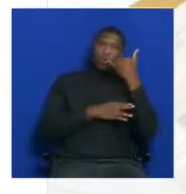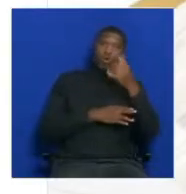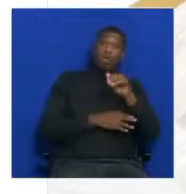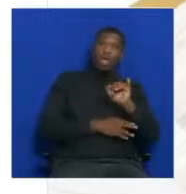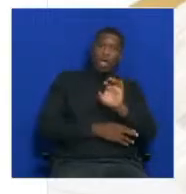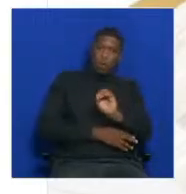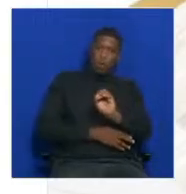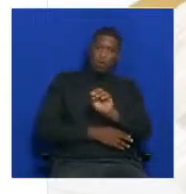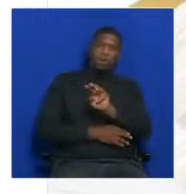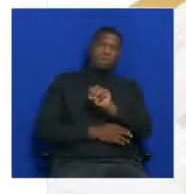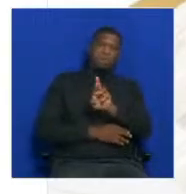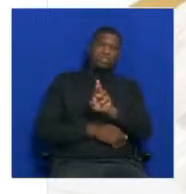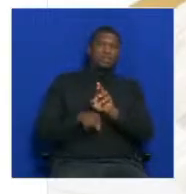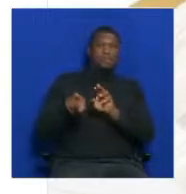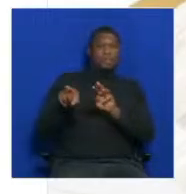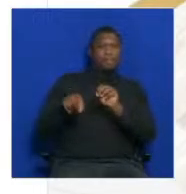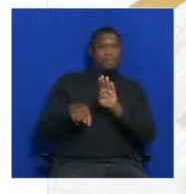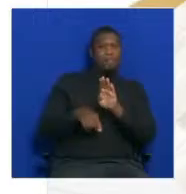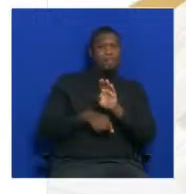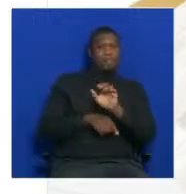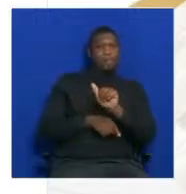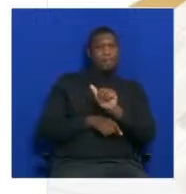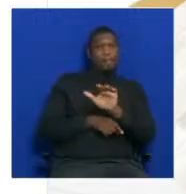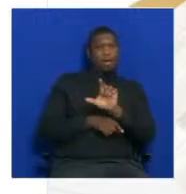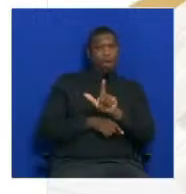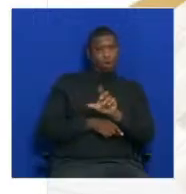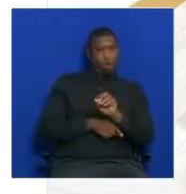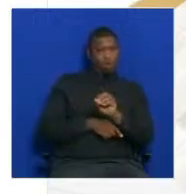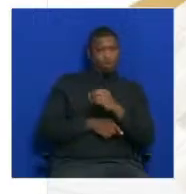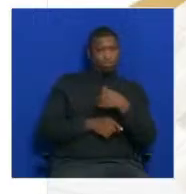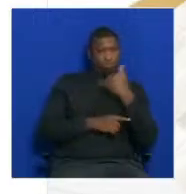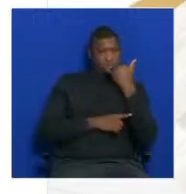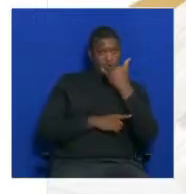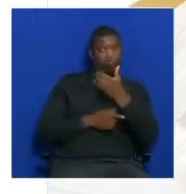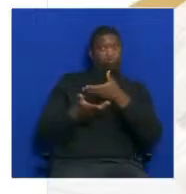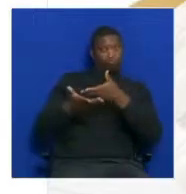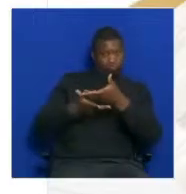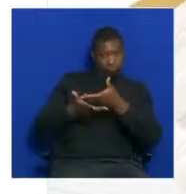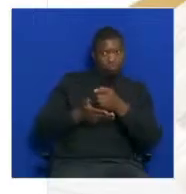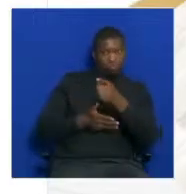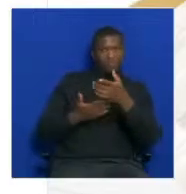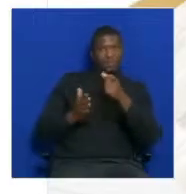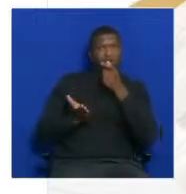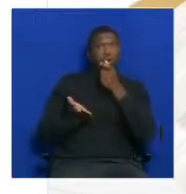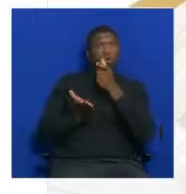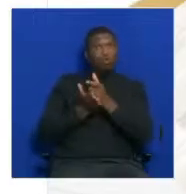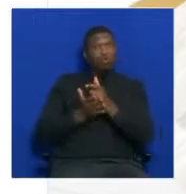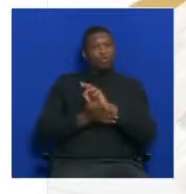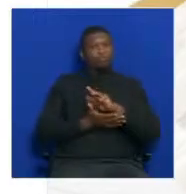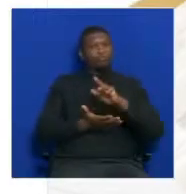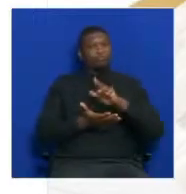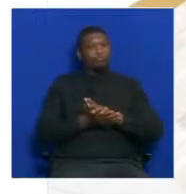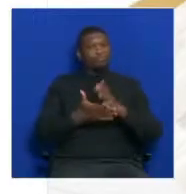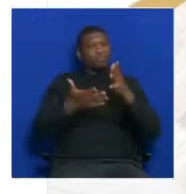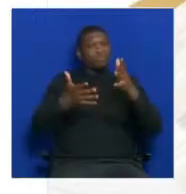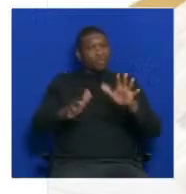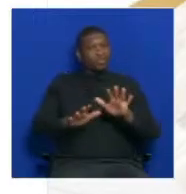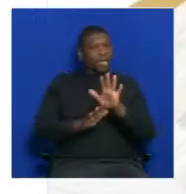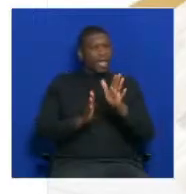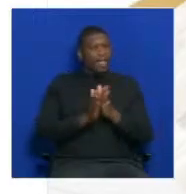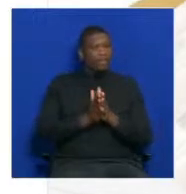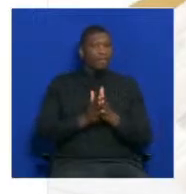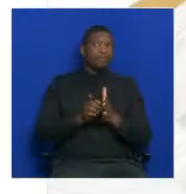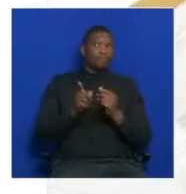matter. He confirmed that the investigation was authorized and that he was going to recommend that the investigation be